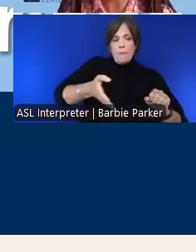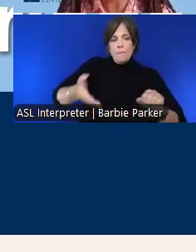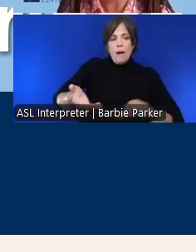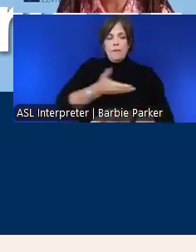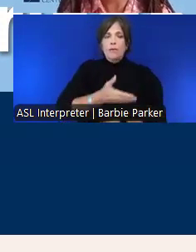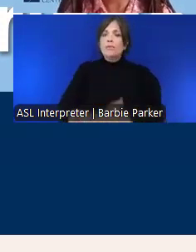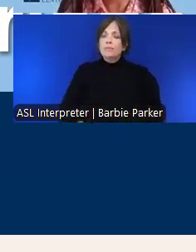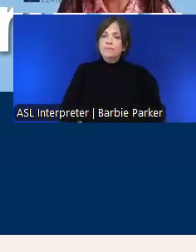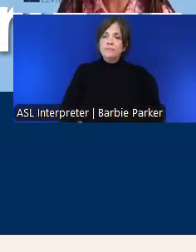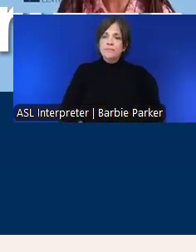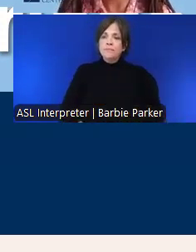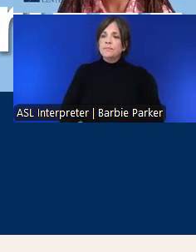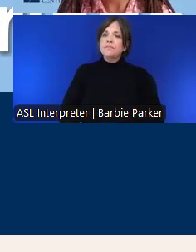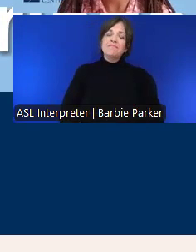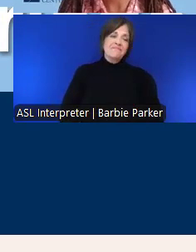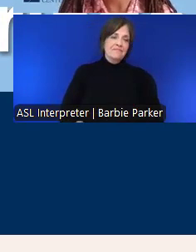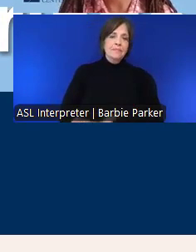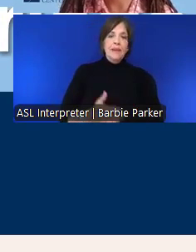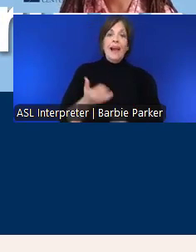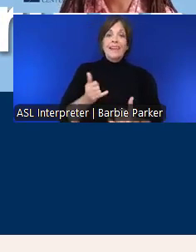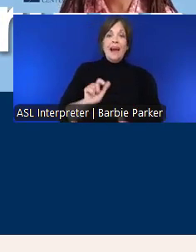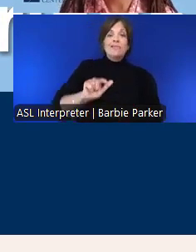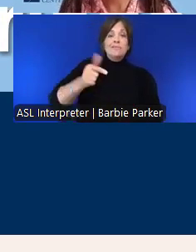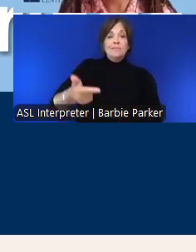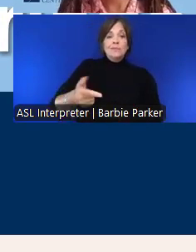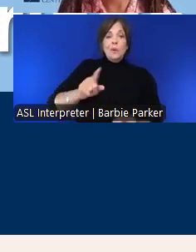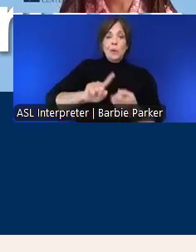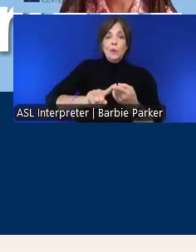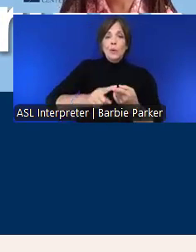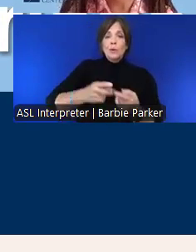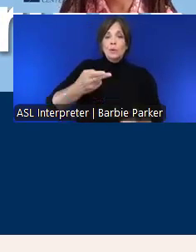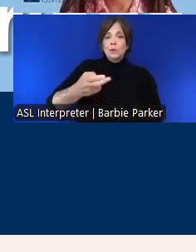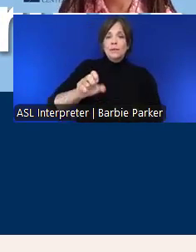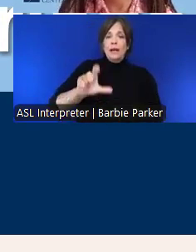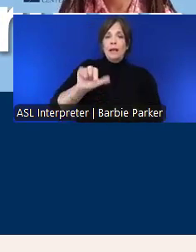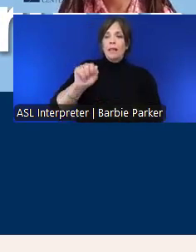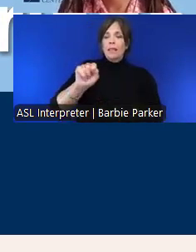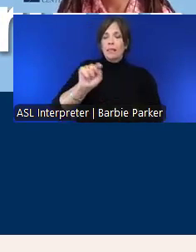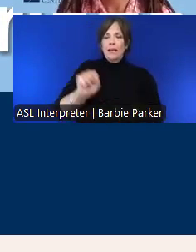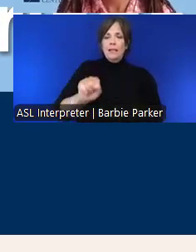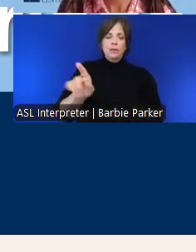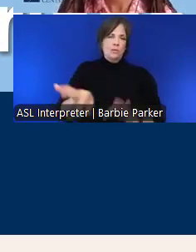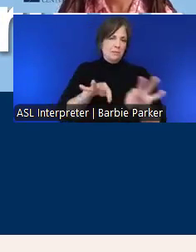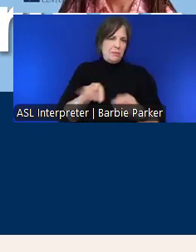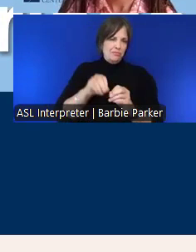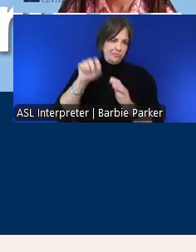Next, I will pass it to Halitz, who will provide us a deeper dive on consent.